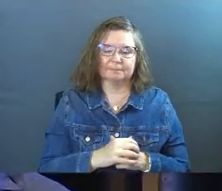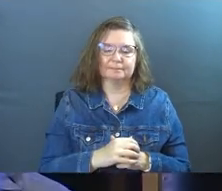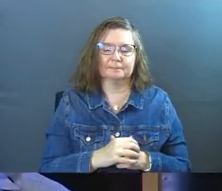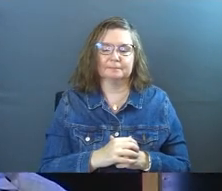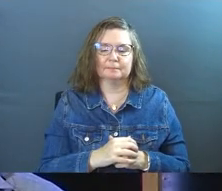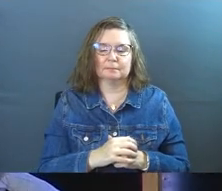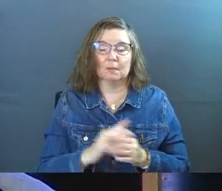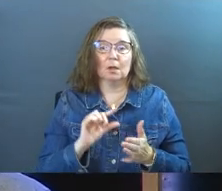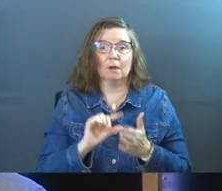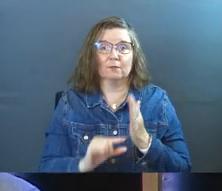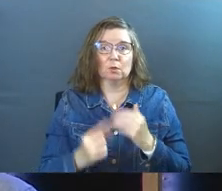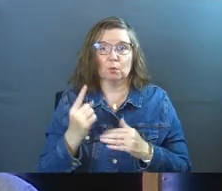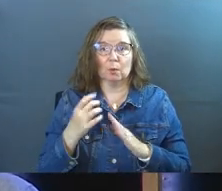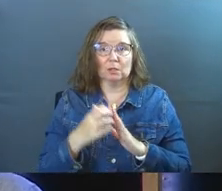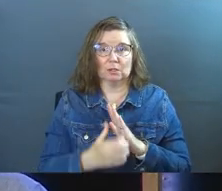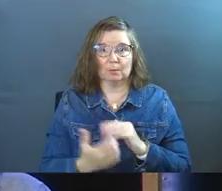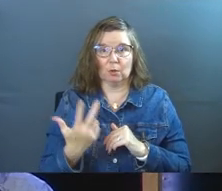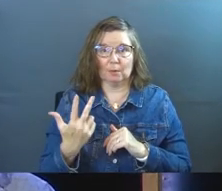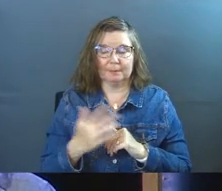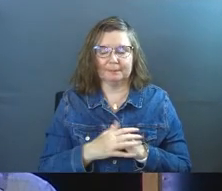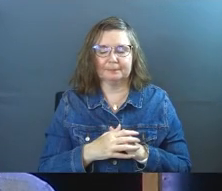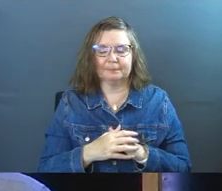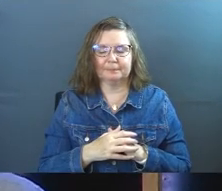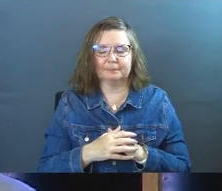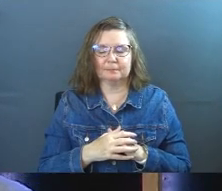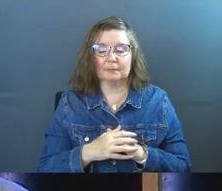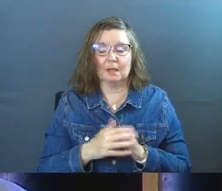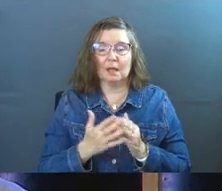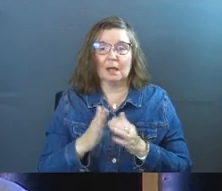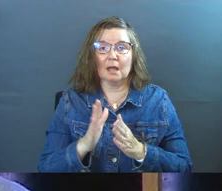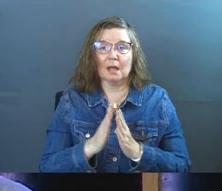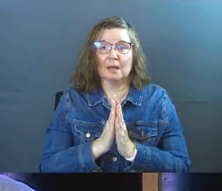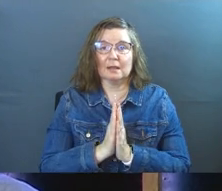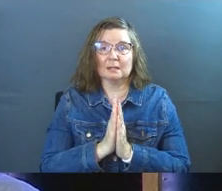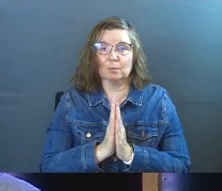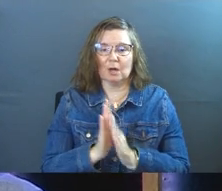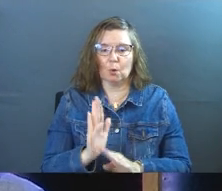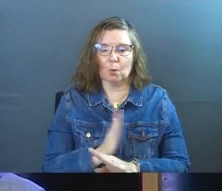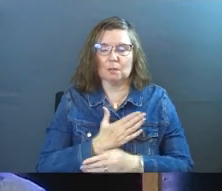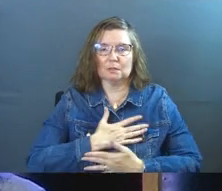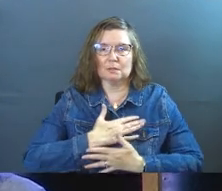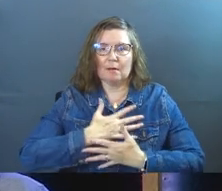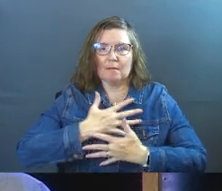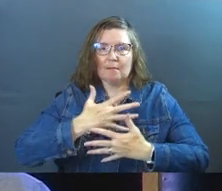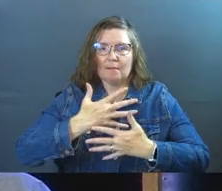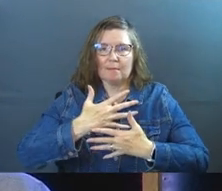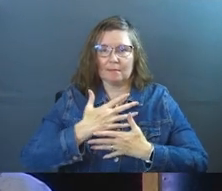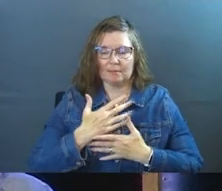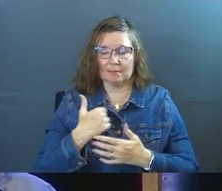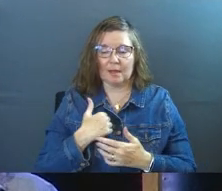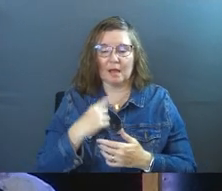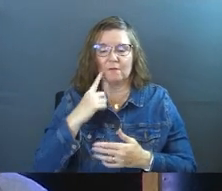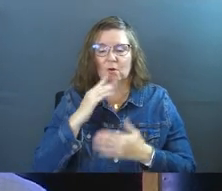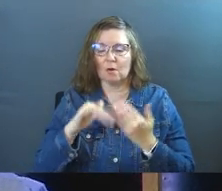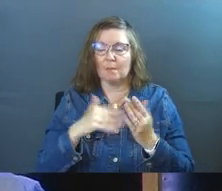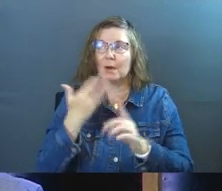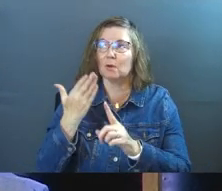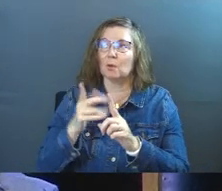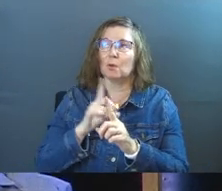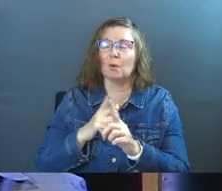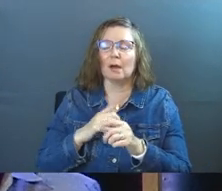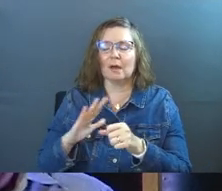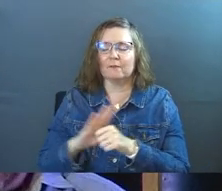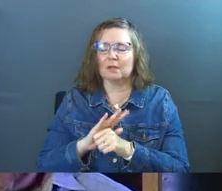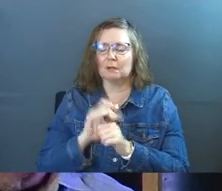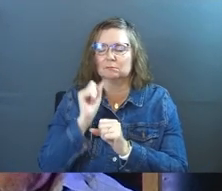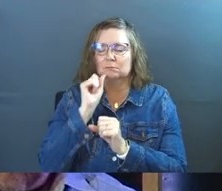Verse 1, chapter 3, verse 1. This prayer was sung by the prophet Habakkuk. I have heard all about you, Lord. I am